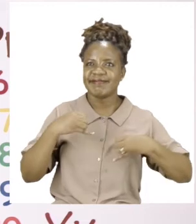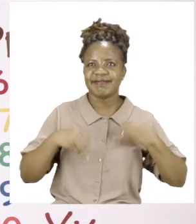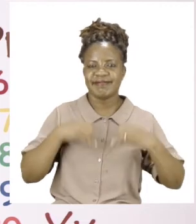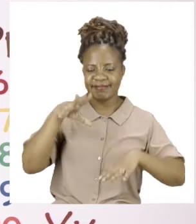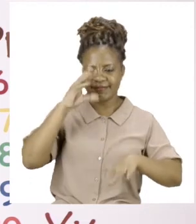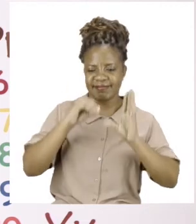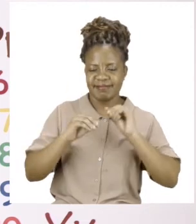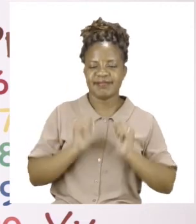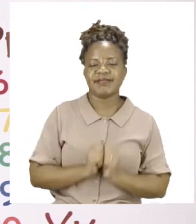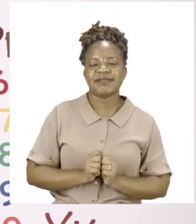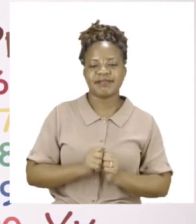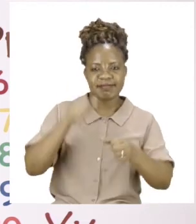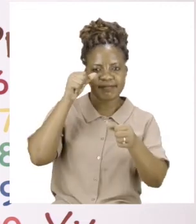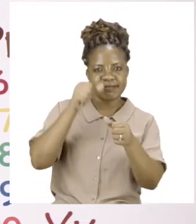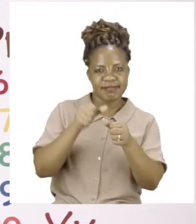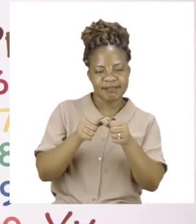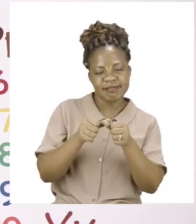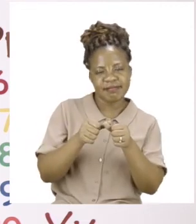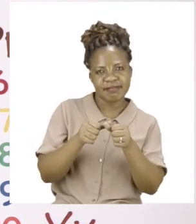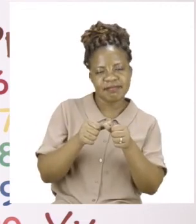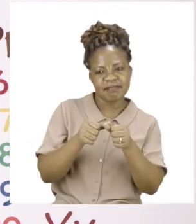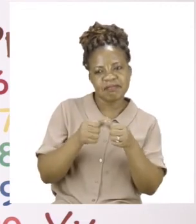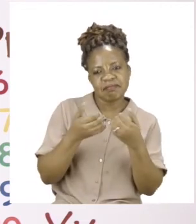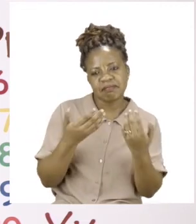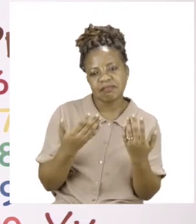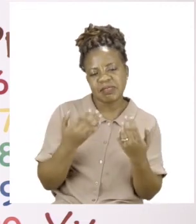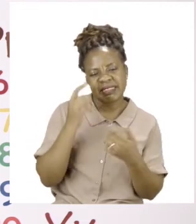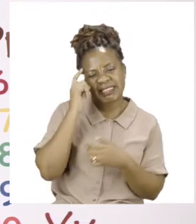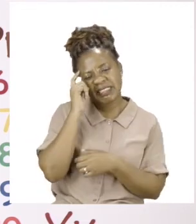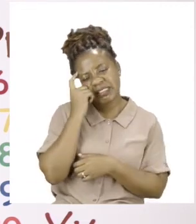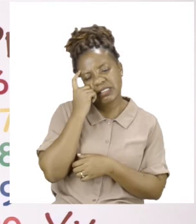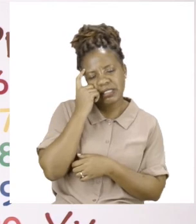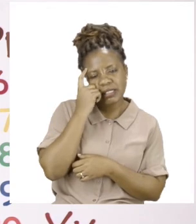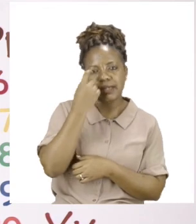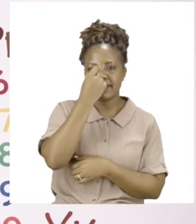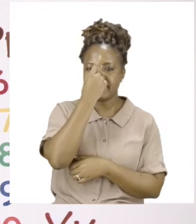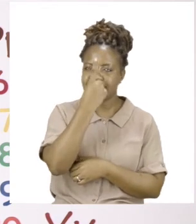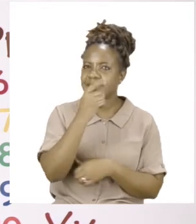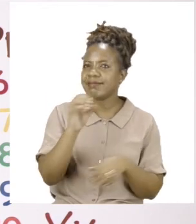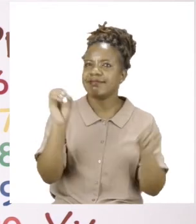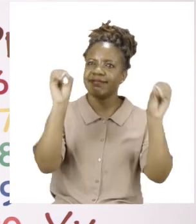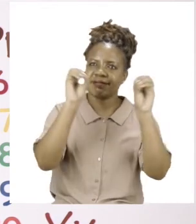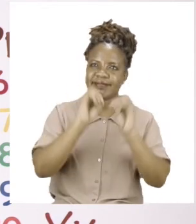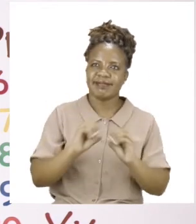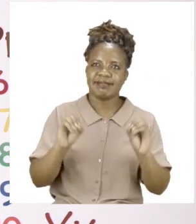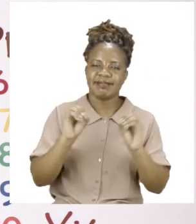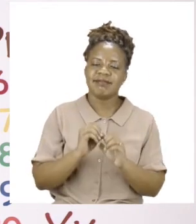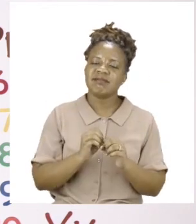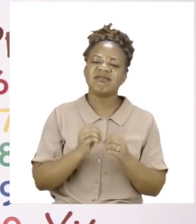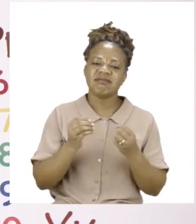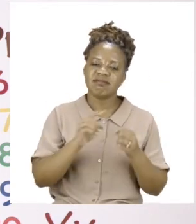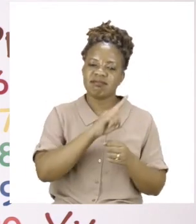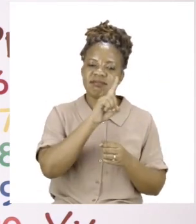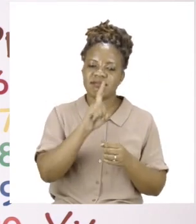Remember, if you're not sure or you don't understand, you can always ask for help. Just